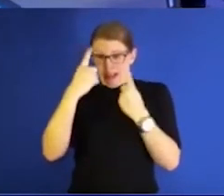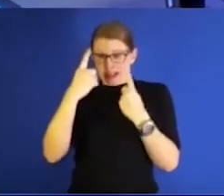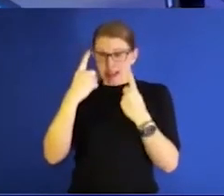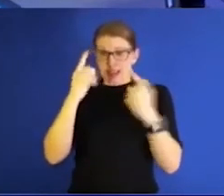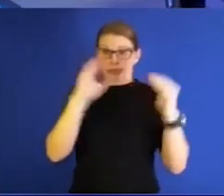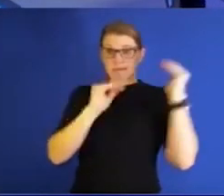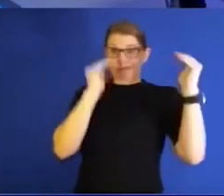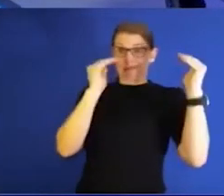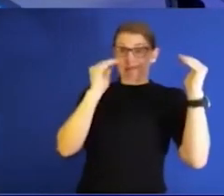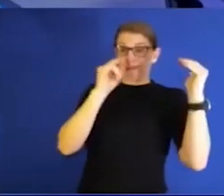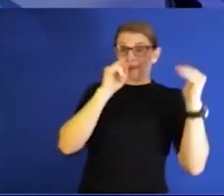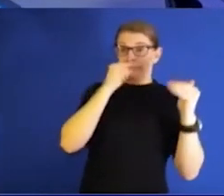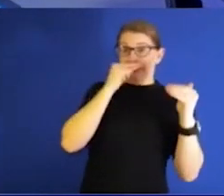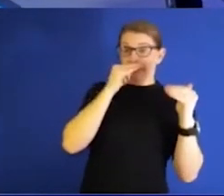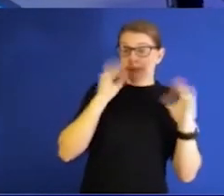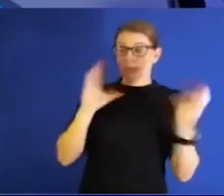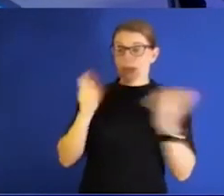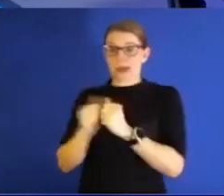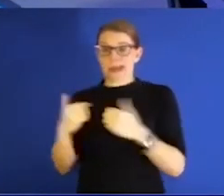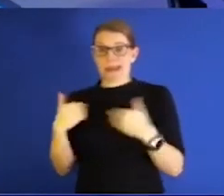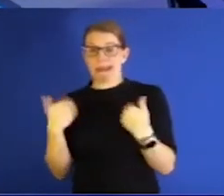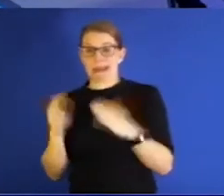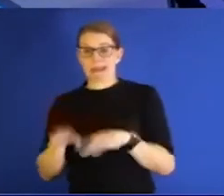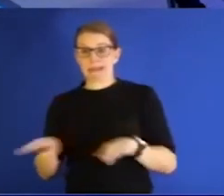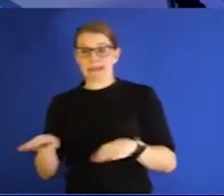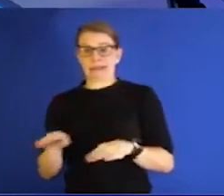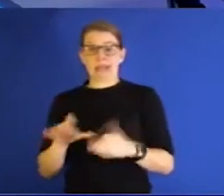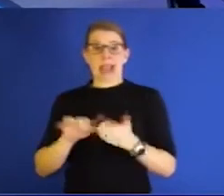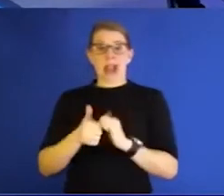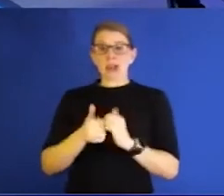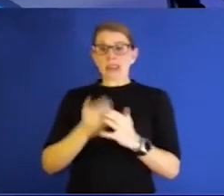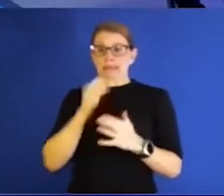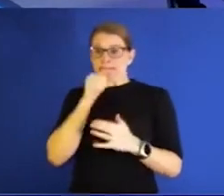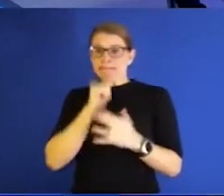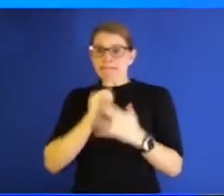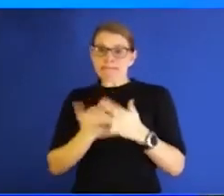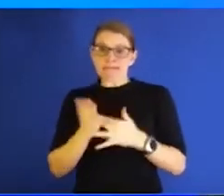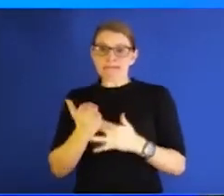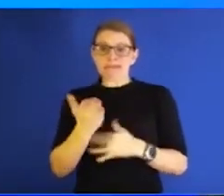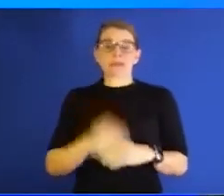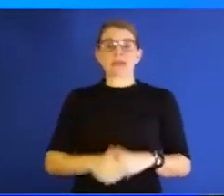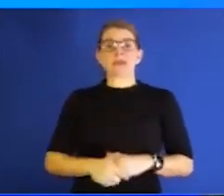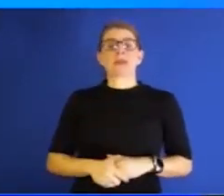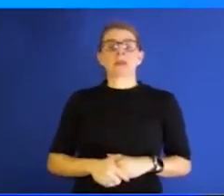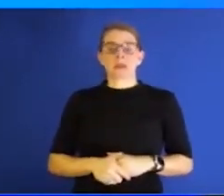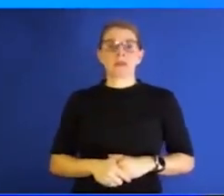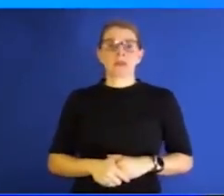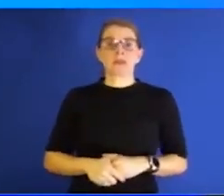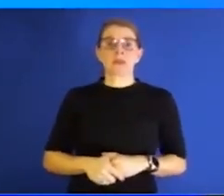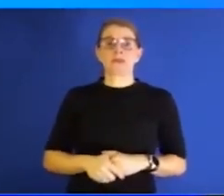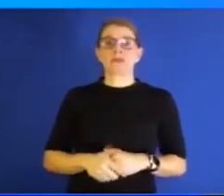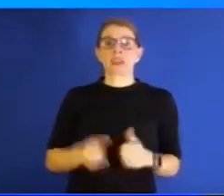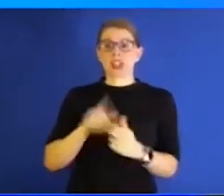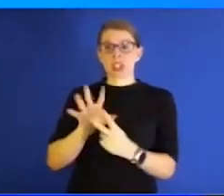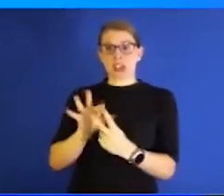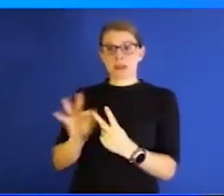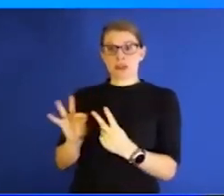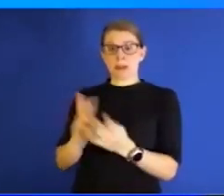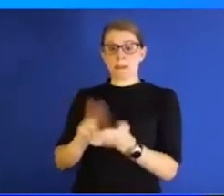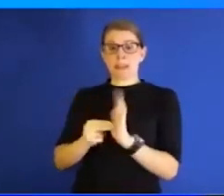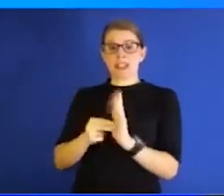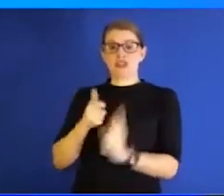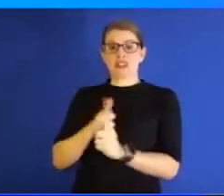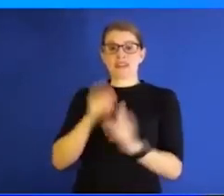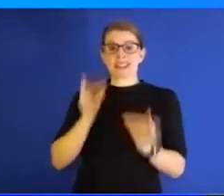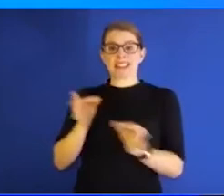just how to kind of muddle through that. Sure. Well, I think, so first of all, optional means you got to make your own choices in life,